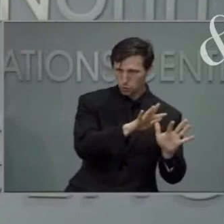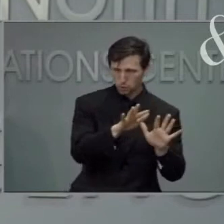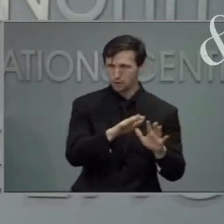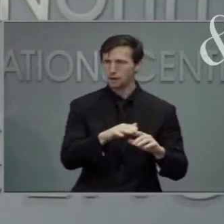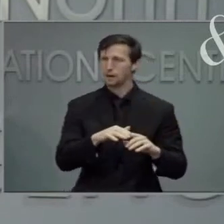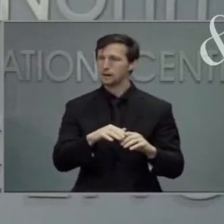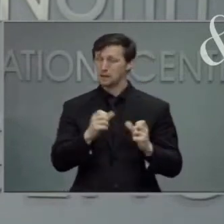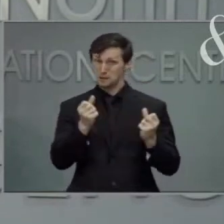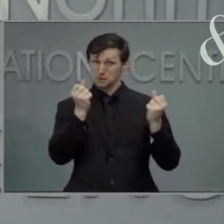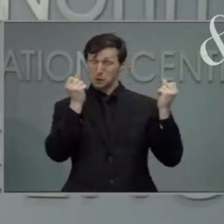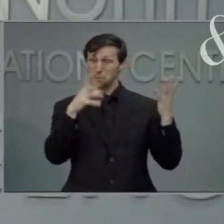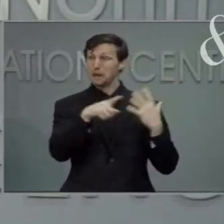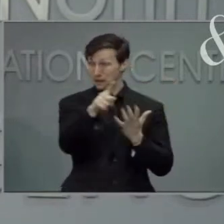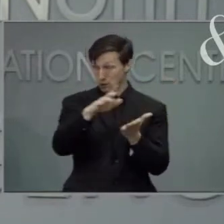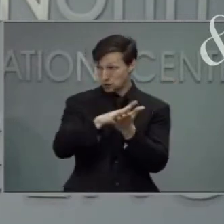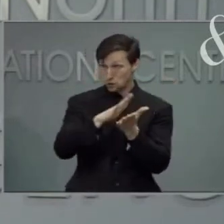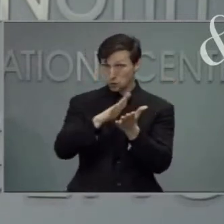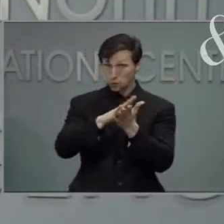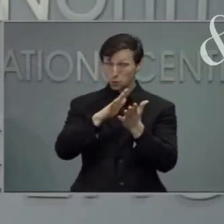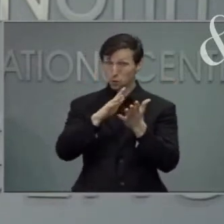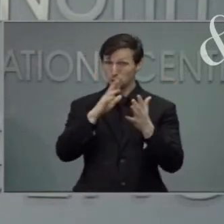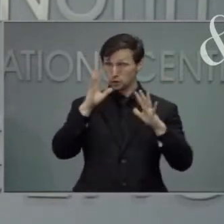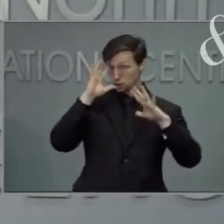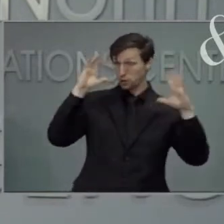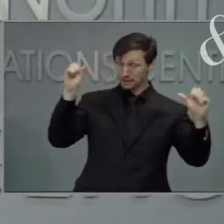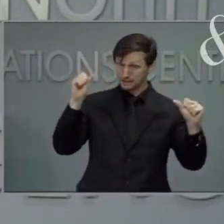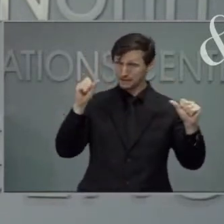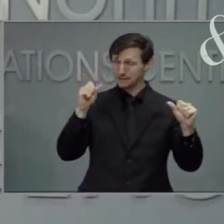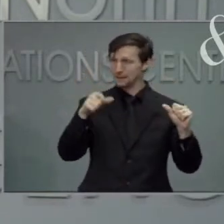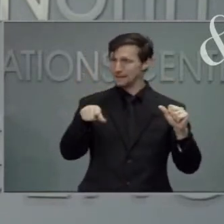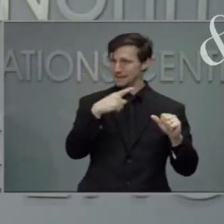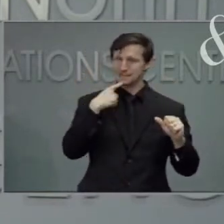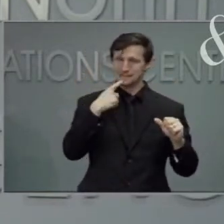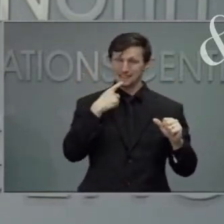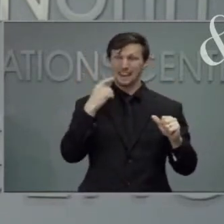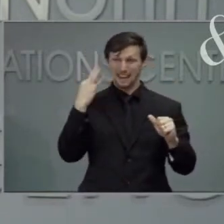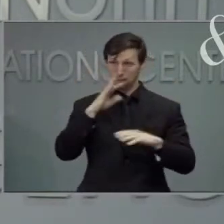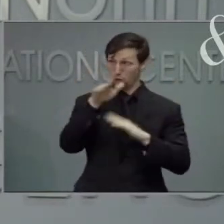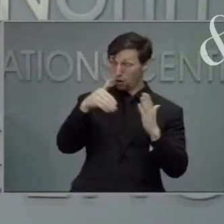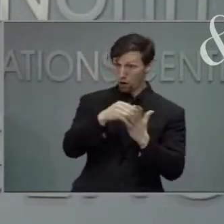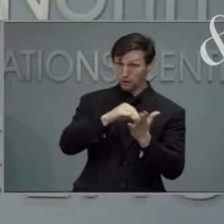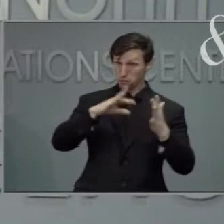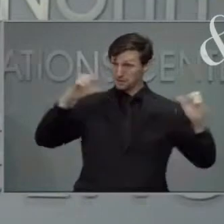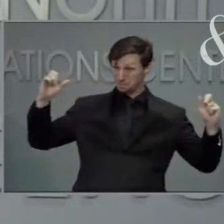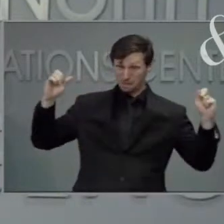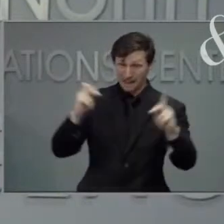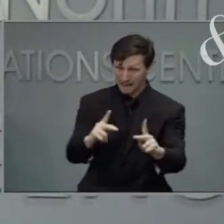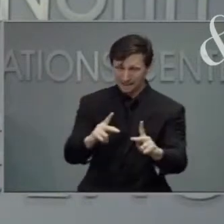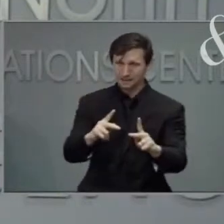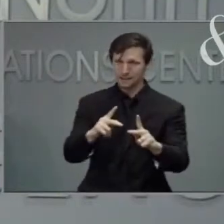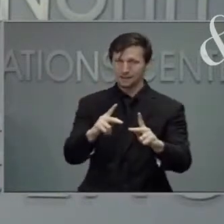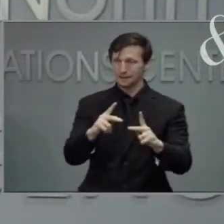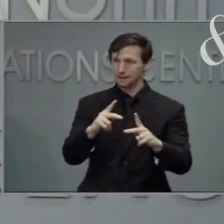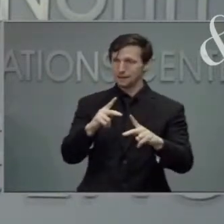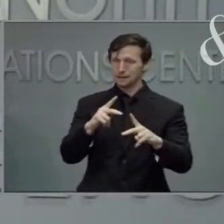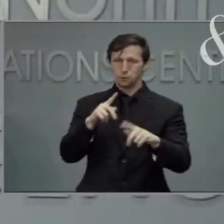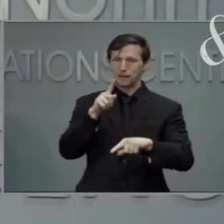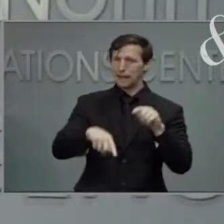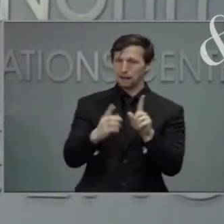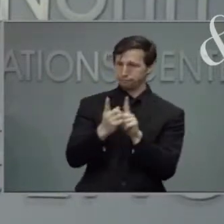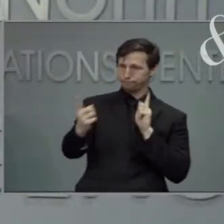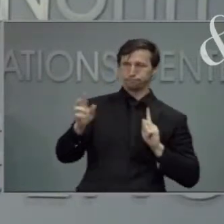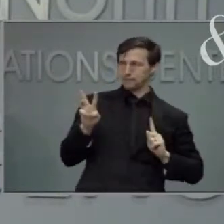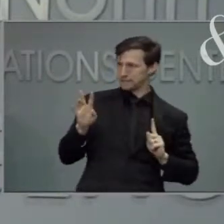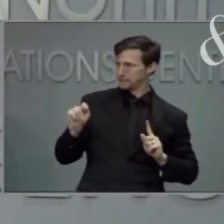saying that it's impossible to maintain those 6 feet of distance in their classrooms and on their buses. How do